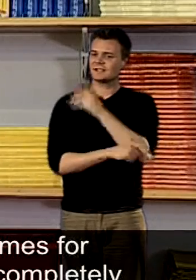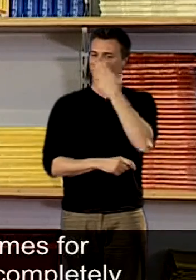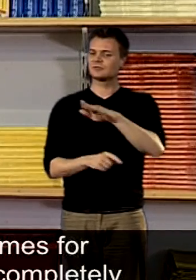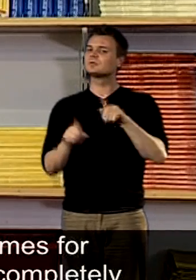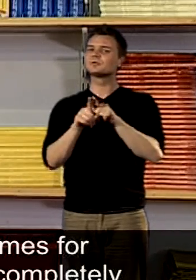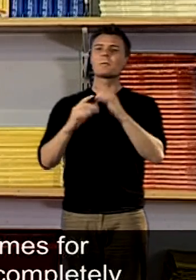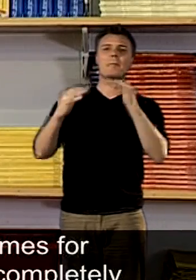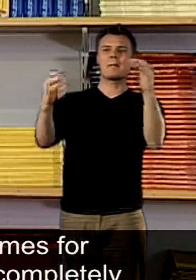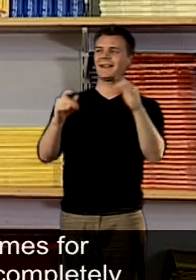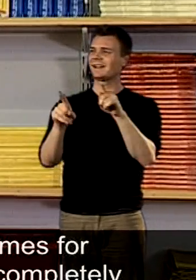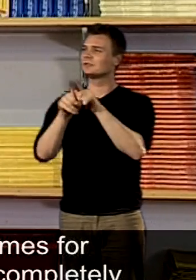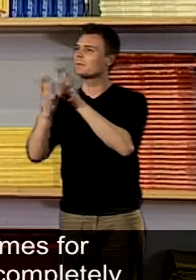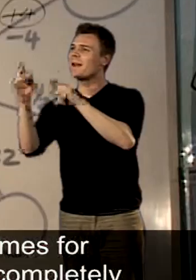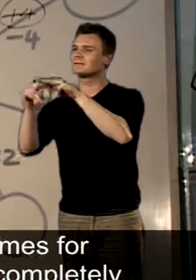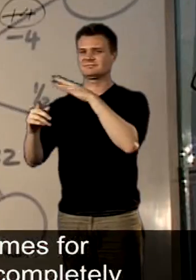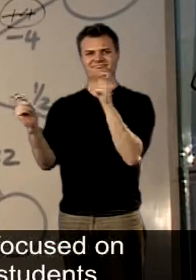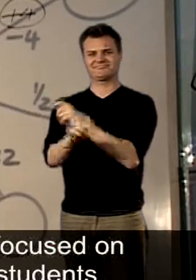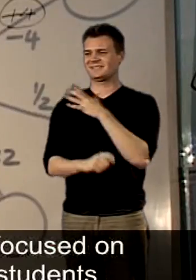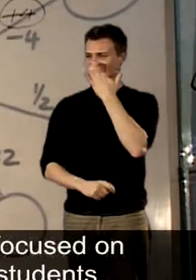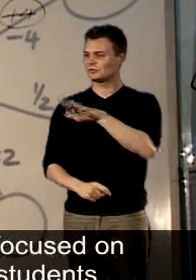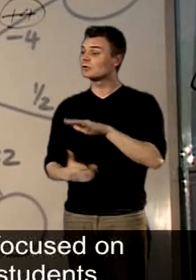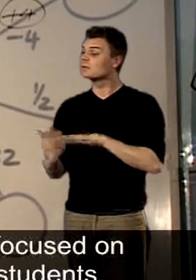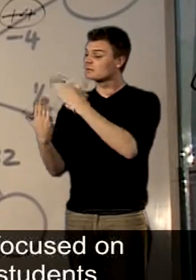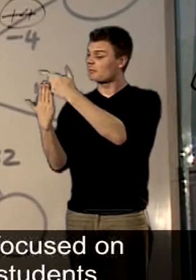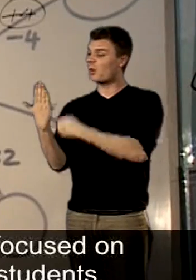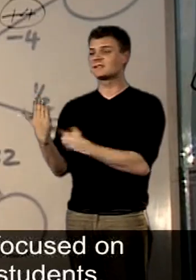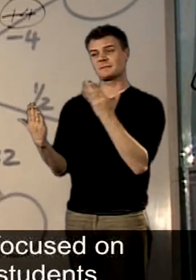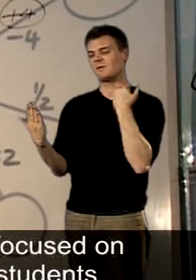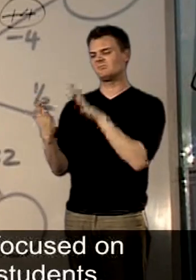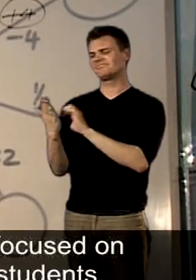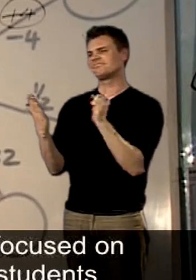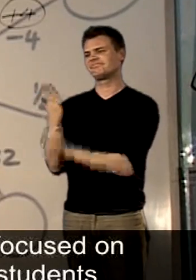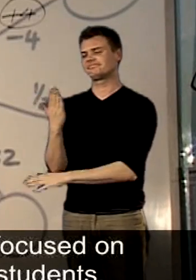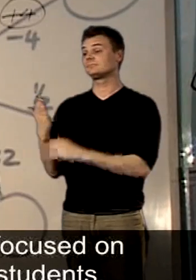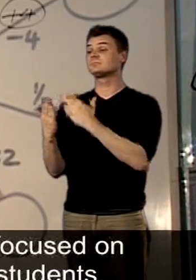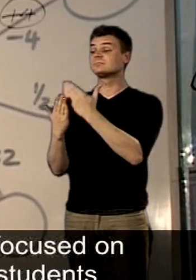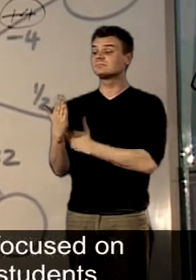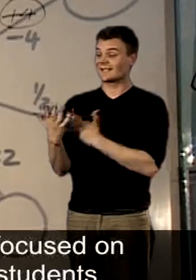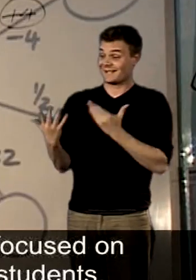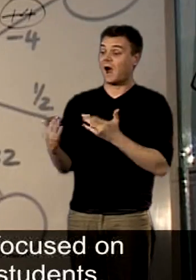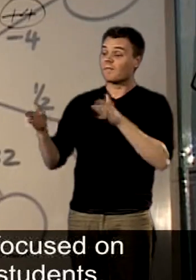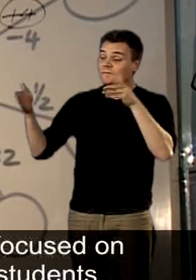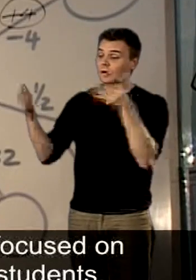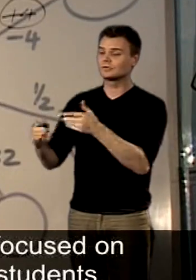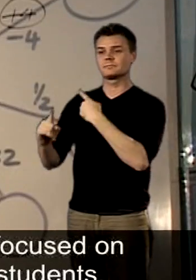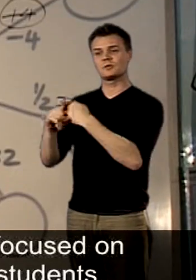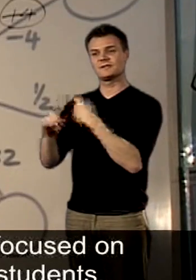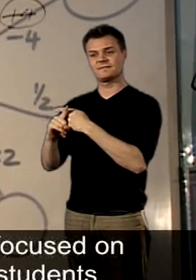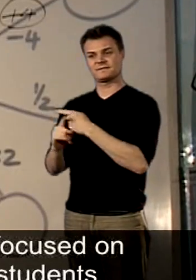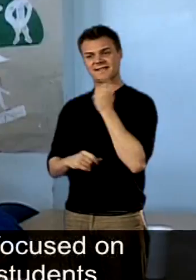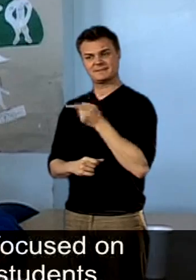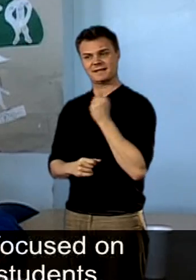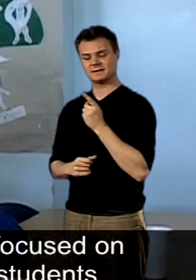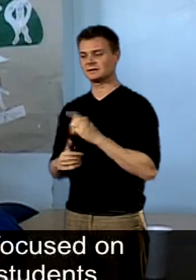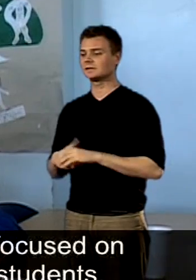sometimes for the public and our parents. We've completely revamped a policy that is entirely focused on positive discipline. We listened